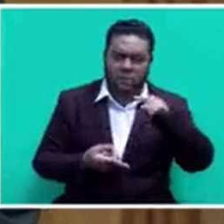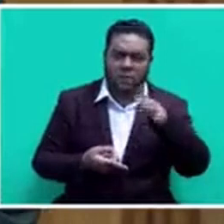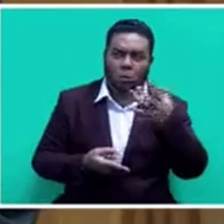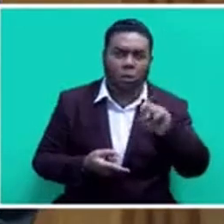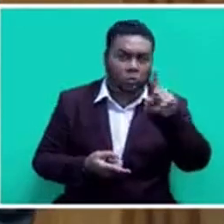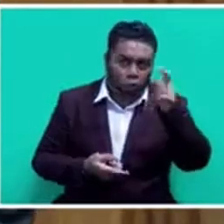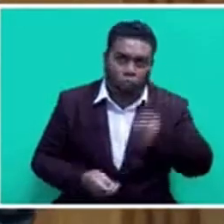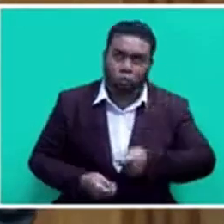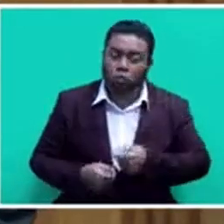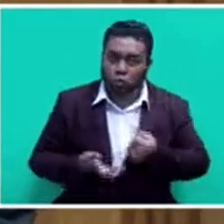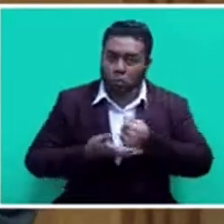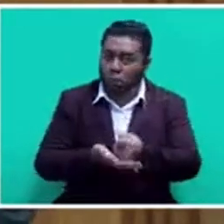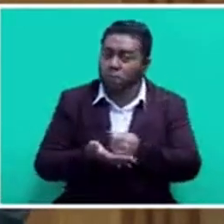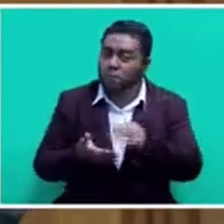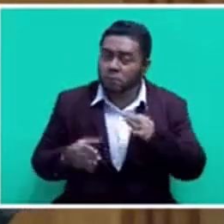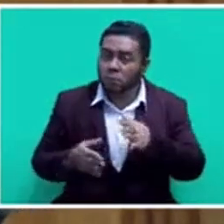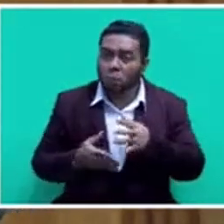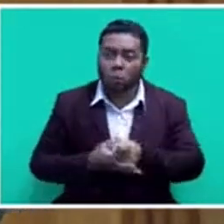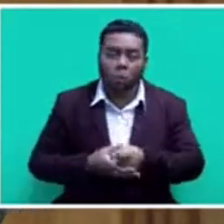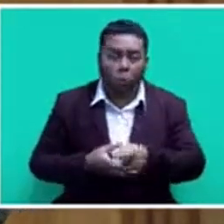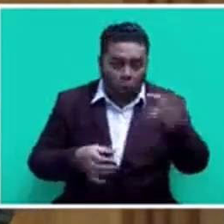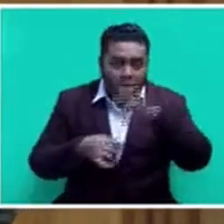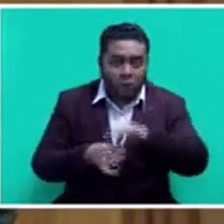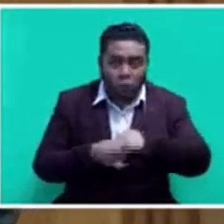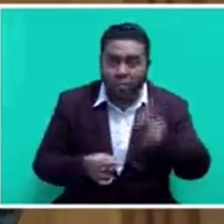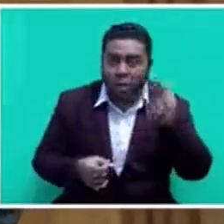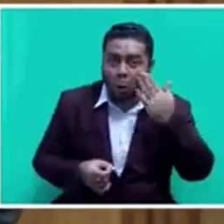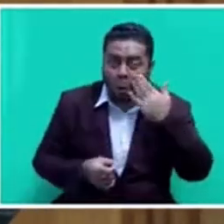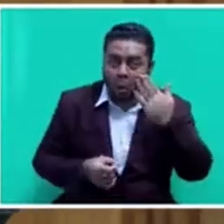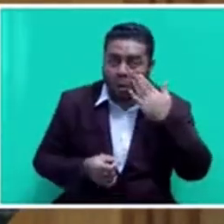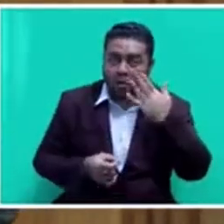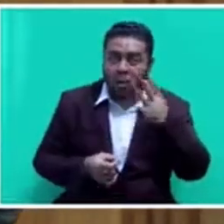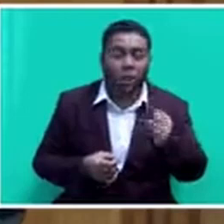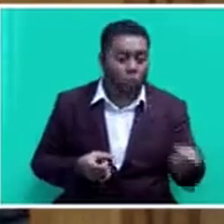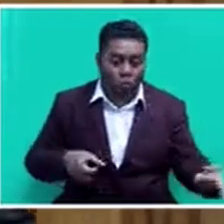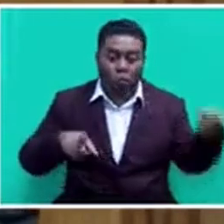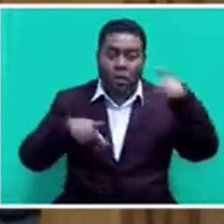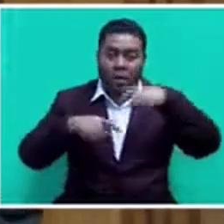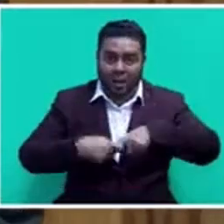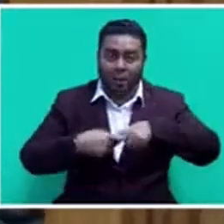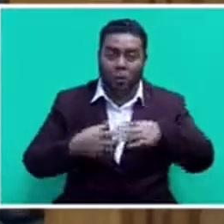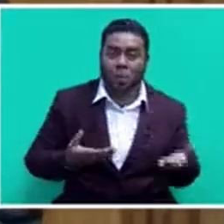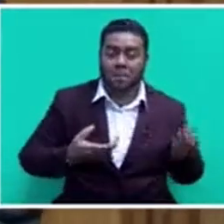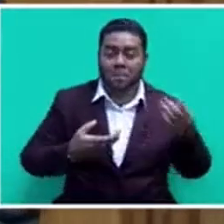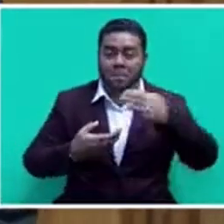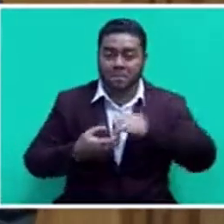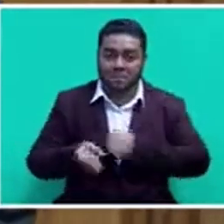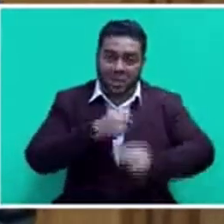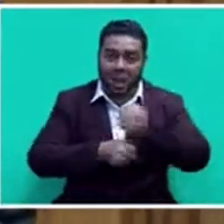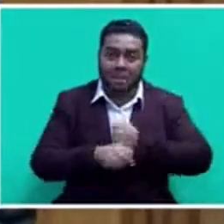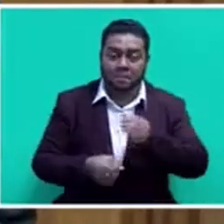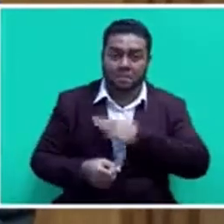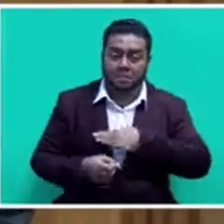you campaigned for? Were your voters made aware that when you come into power, the Honorable